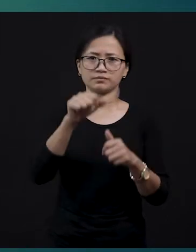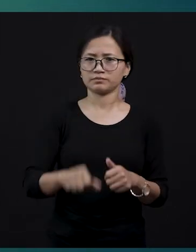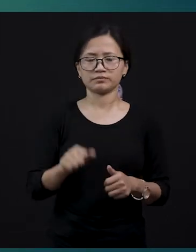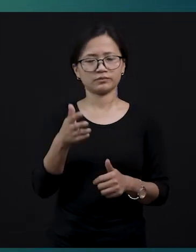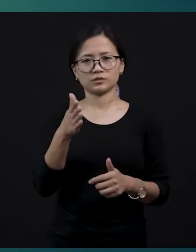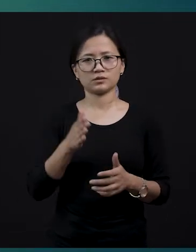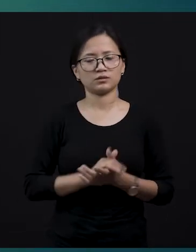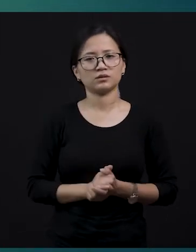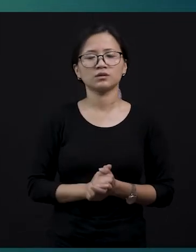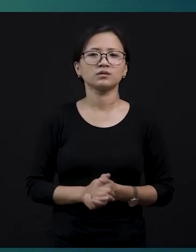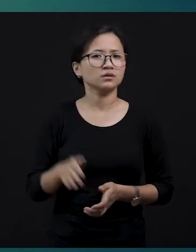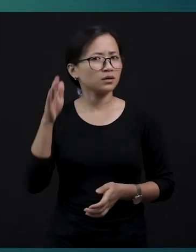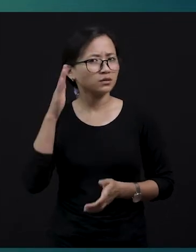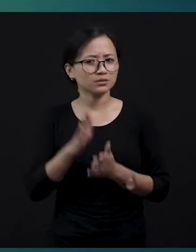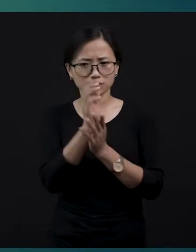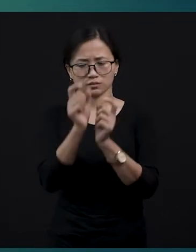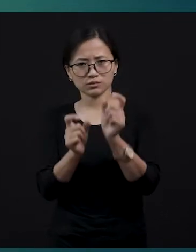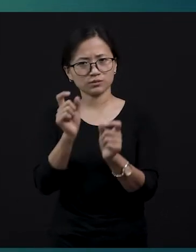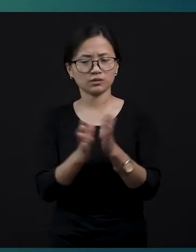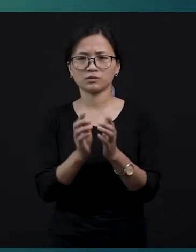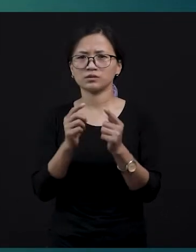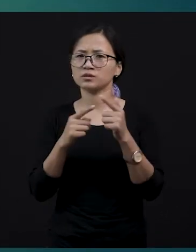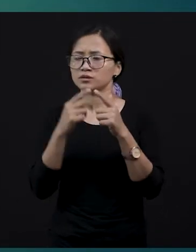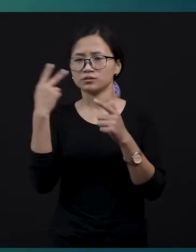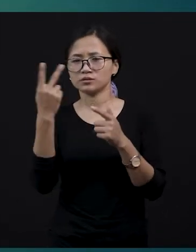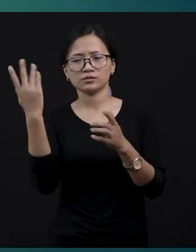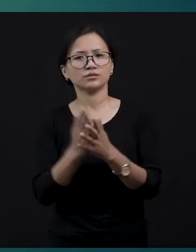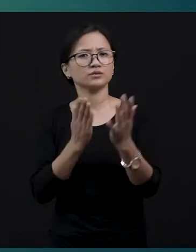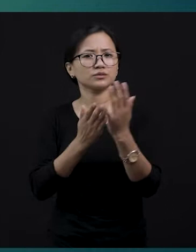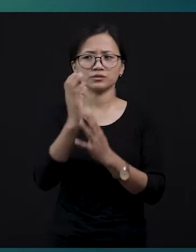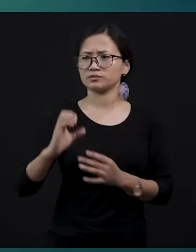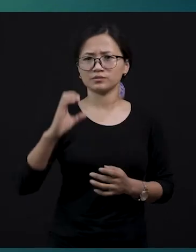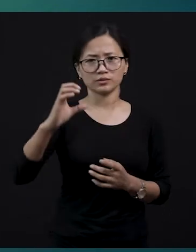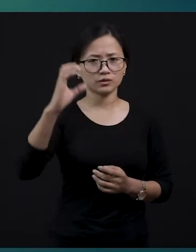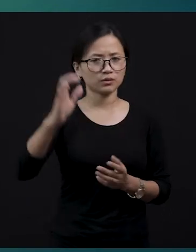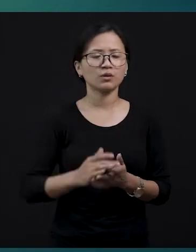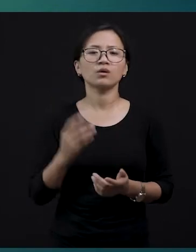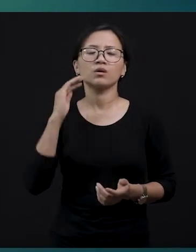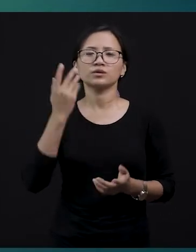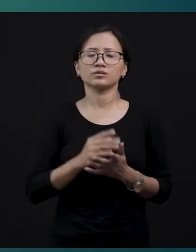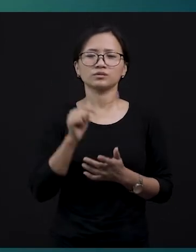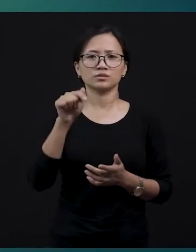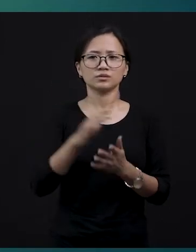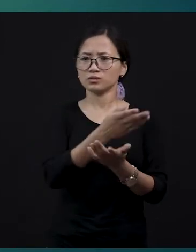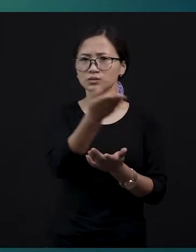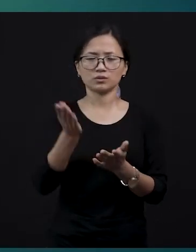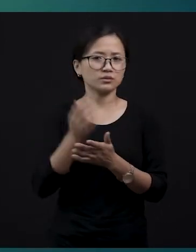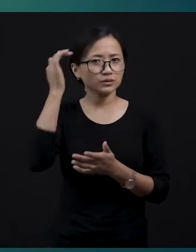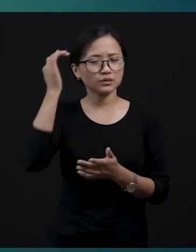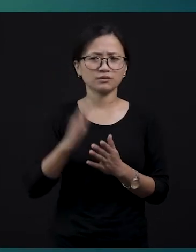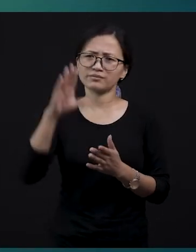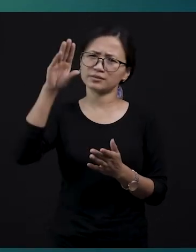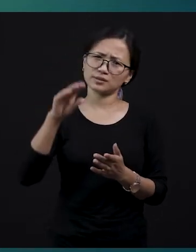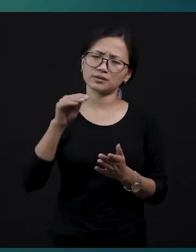And of course, we have heard of people traveling to the desert through the camel, but when you think of the desert, we know there will be very